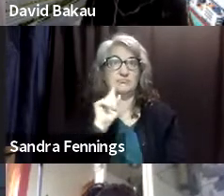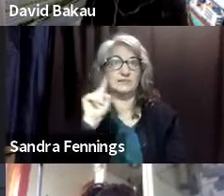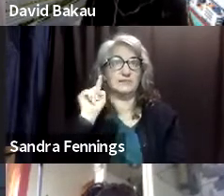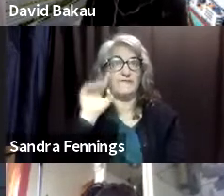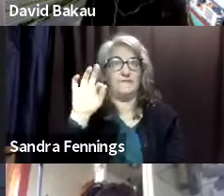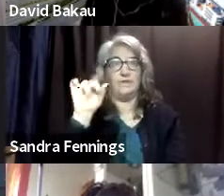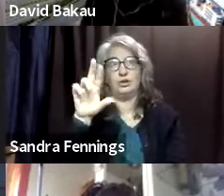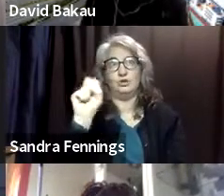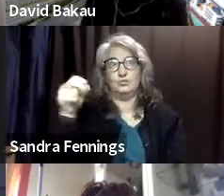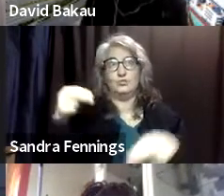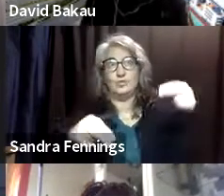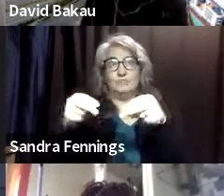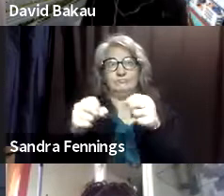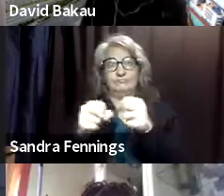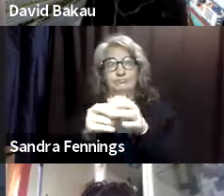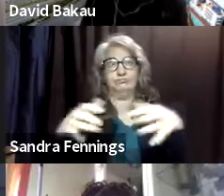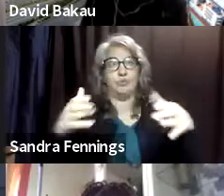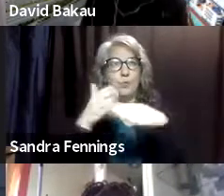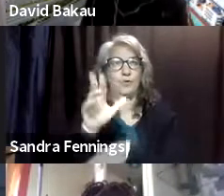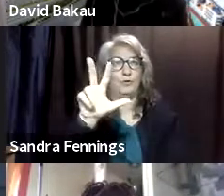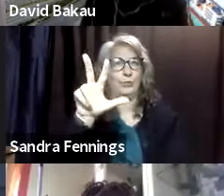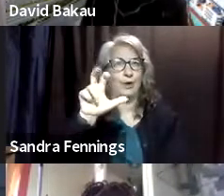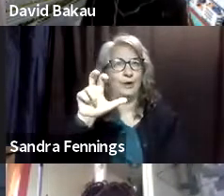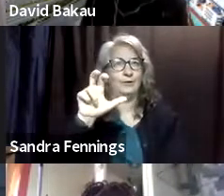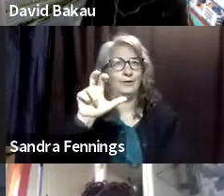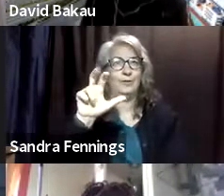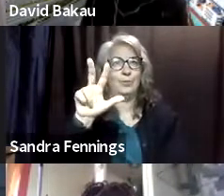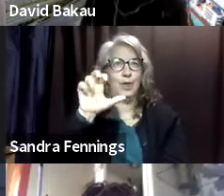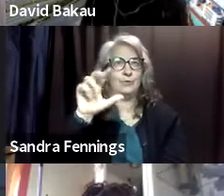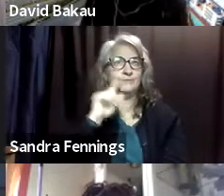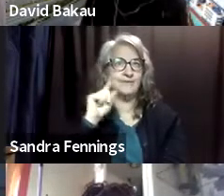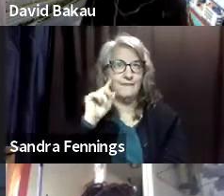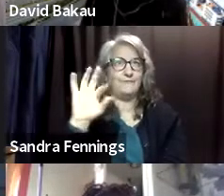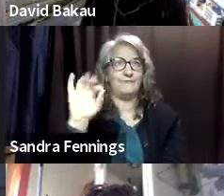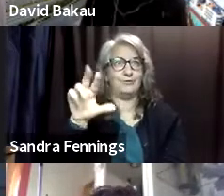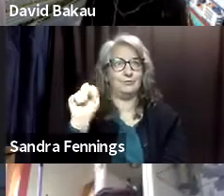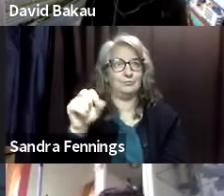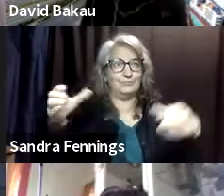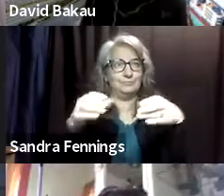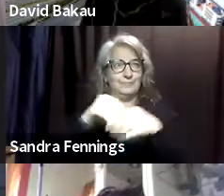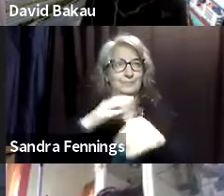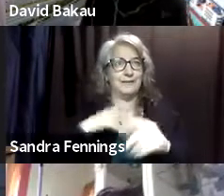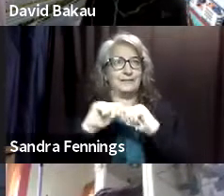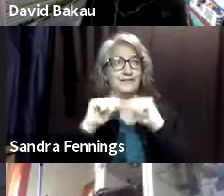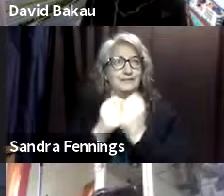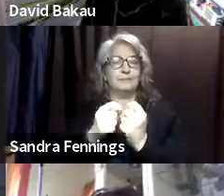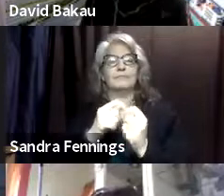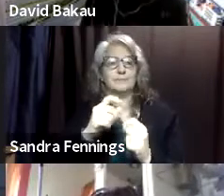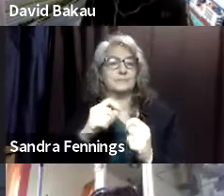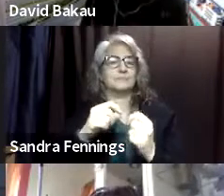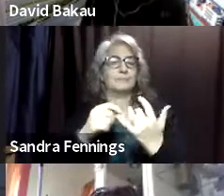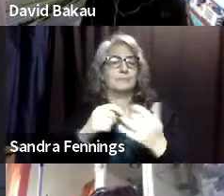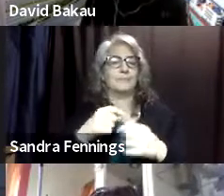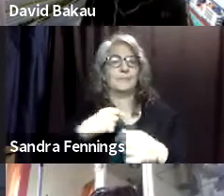team. Most of them are deaf. They're deaf founders, and they've all joined. And we are over 300 now, deaf founders in the